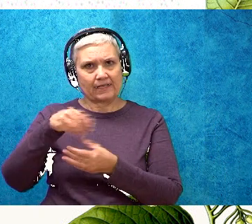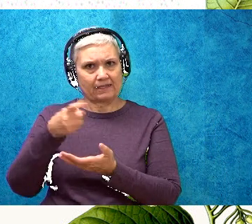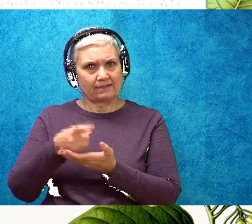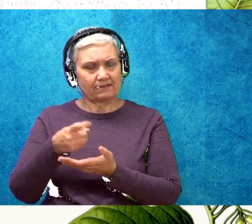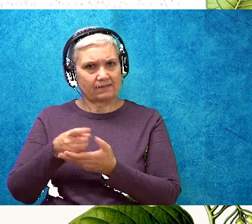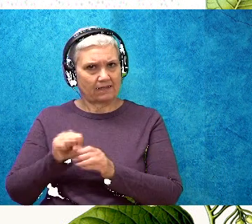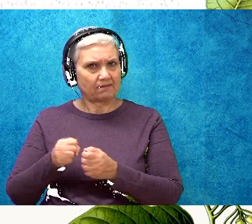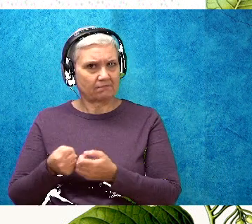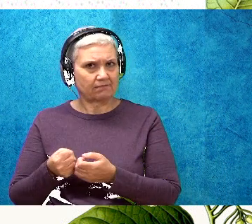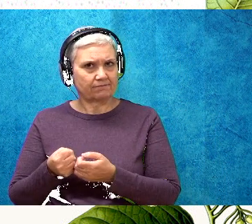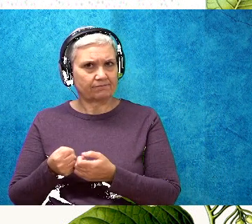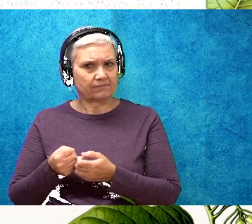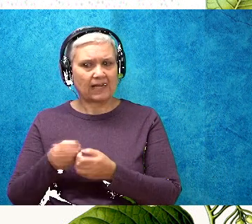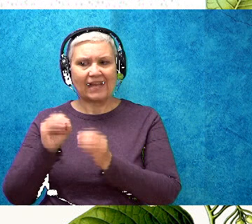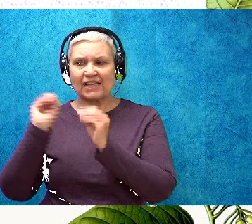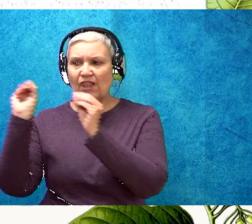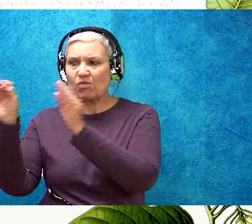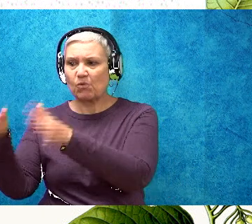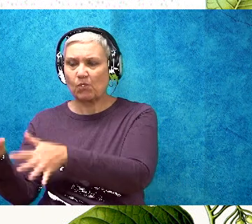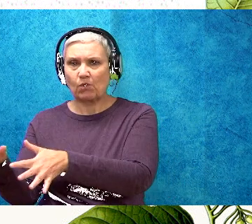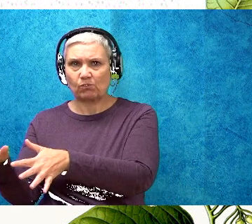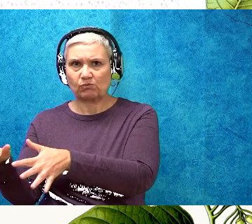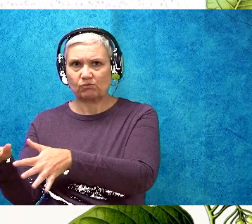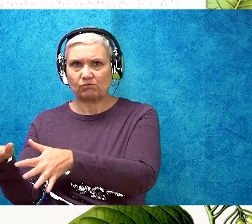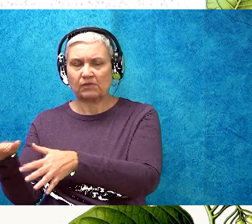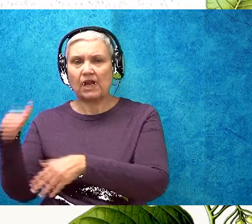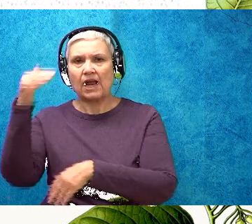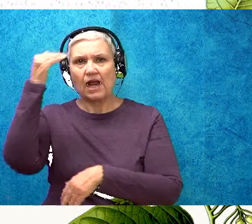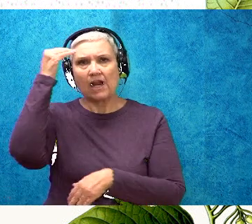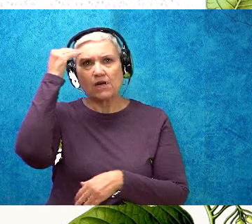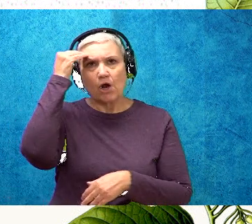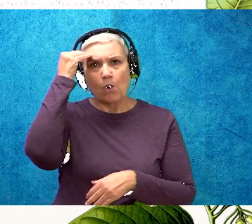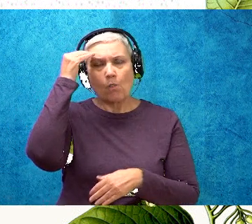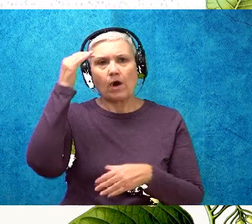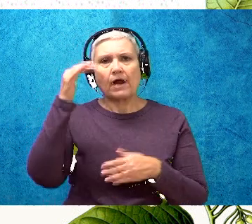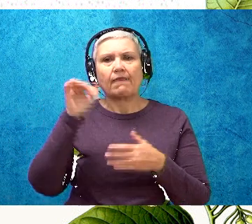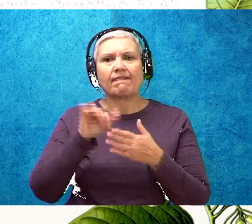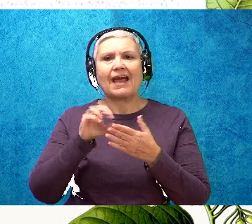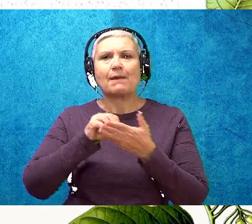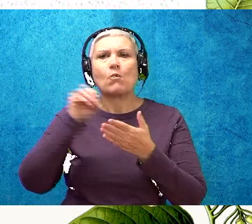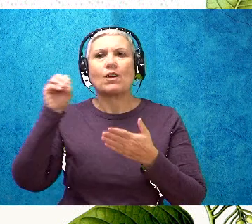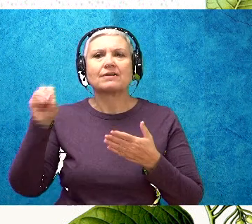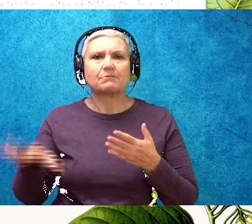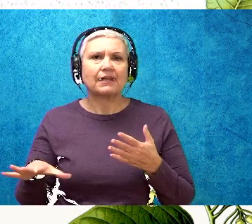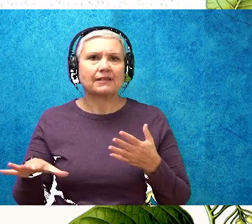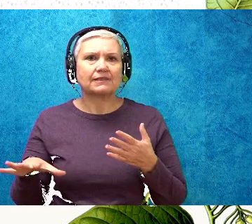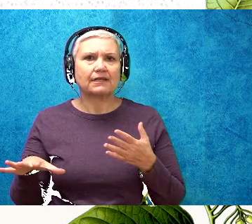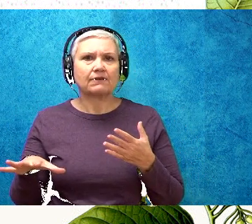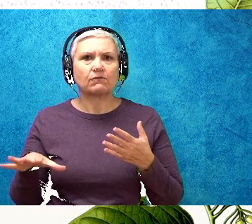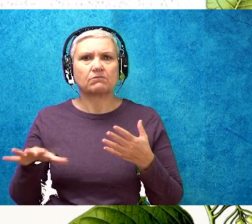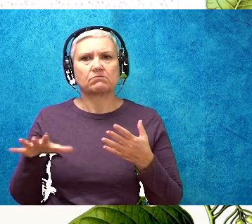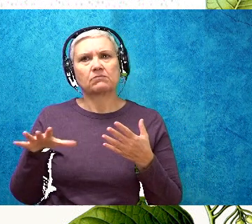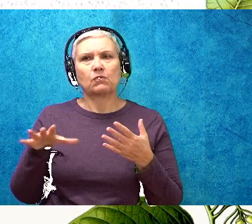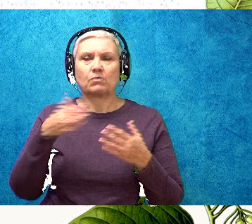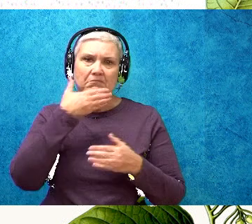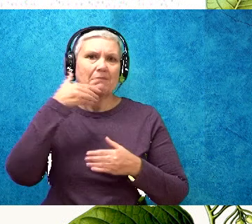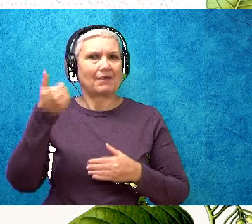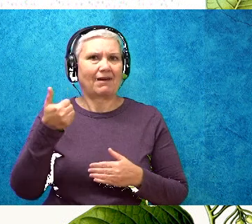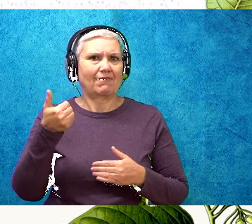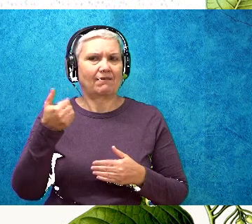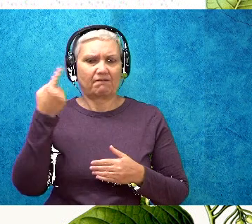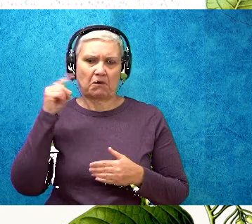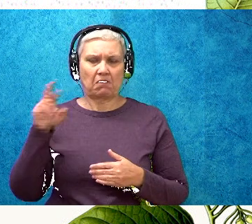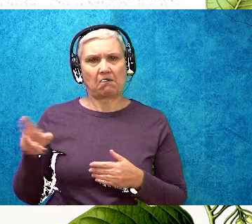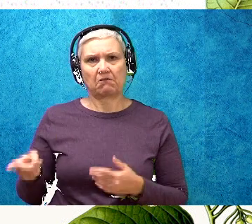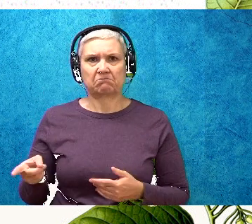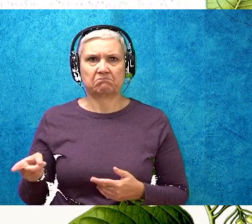Nicole and discards her heirlooms, incorrectly believing that a more expensive set will be better. Now,